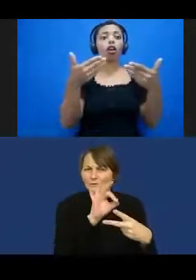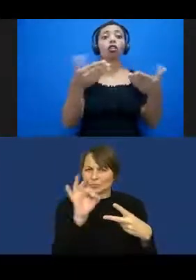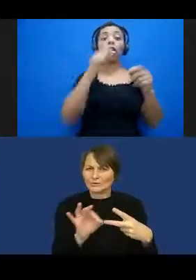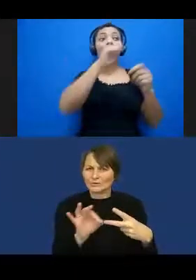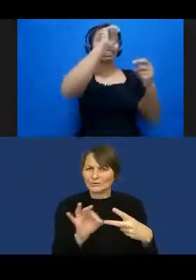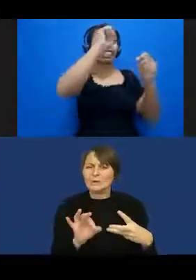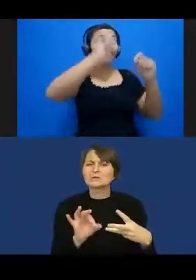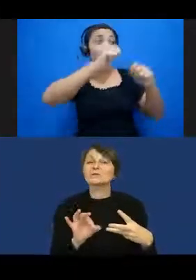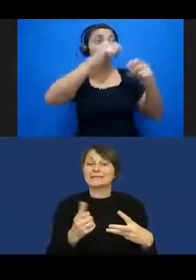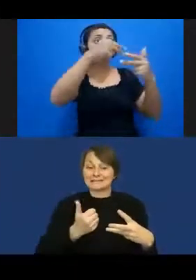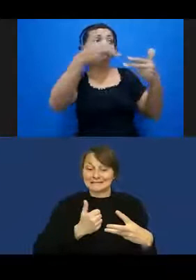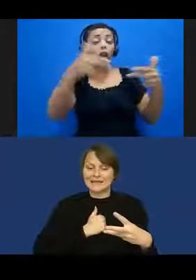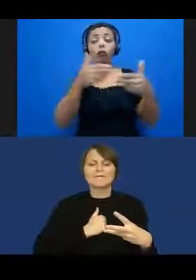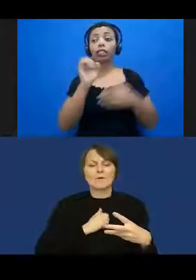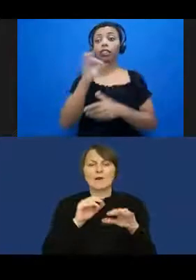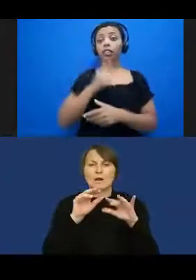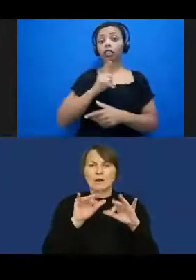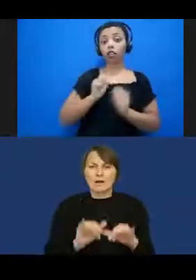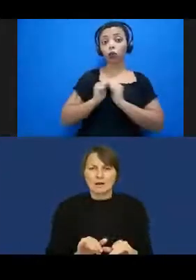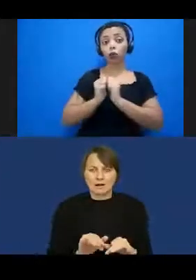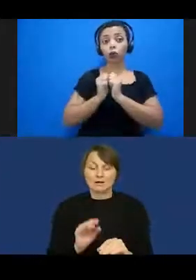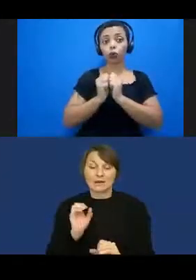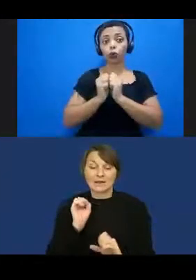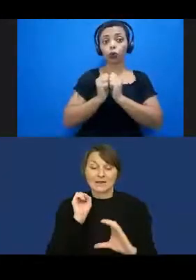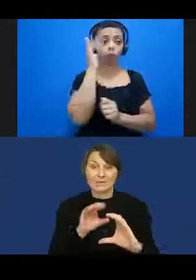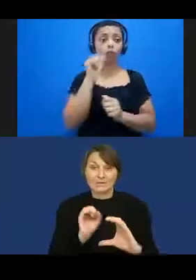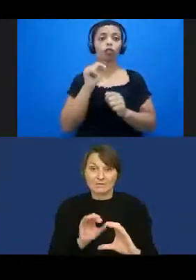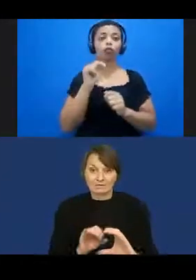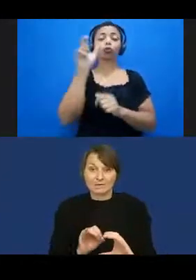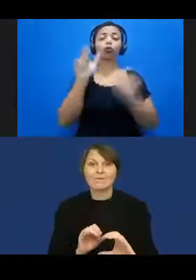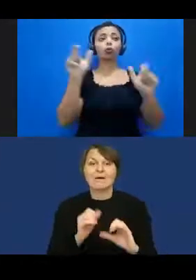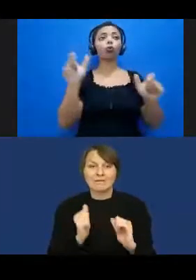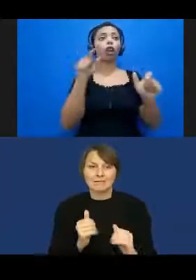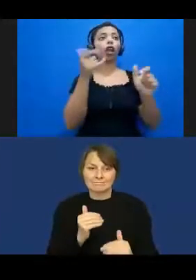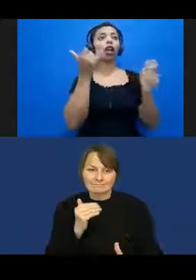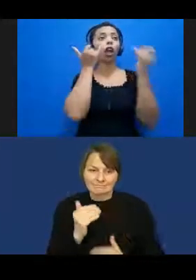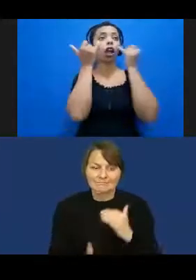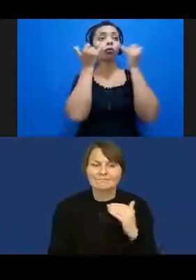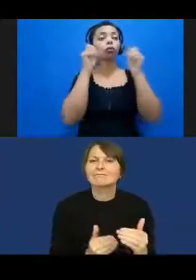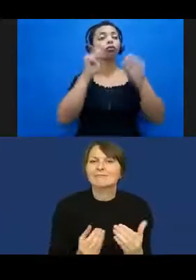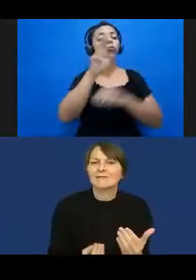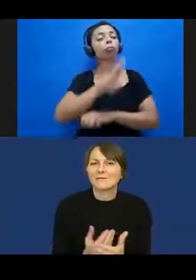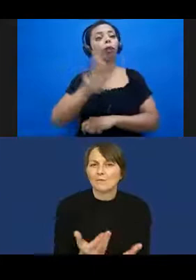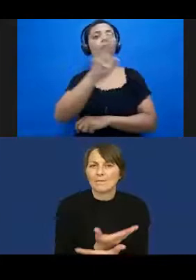together in order to interrogate the sensors for information that was of use to them.